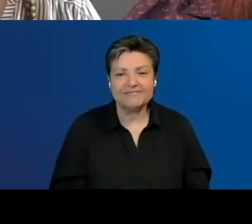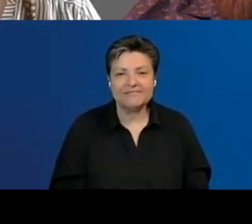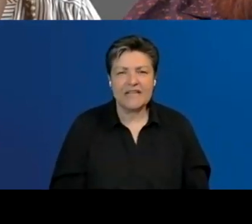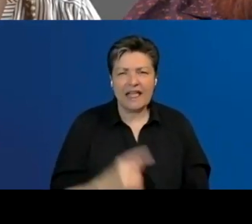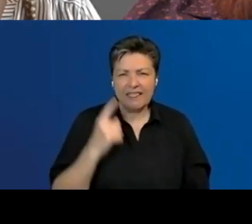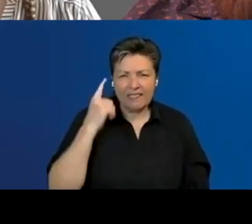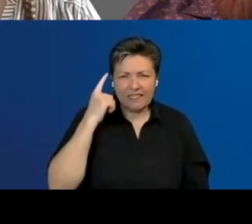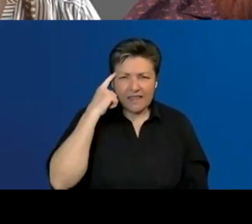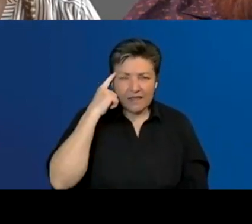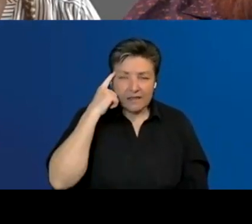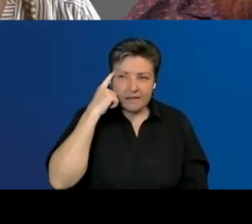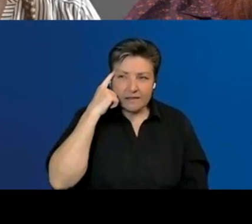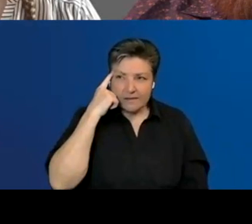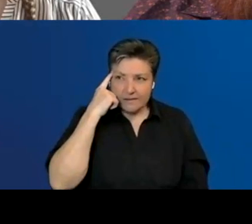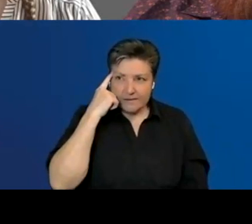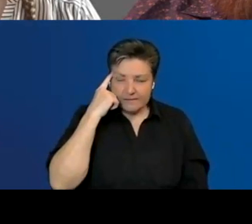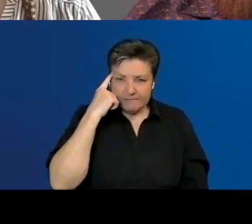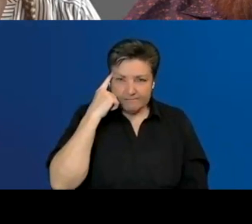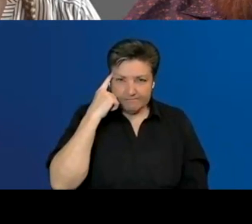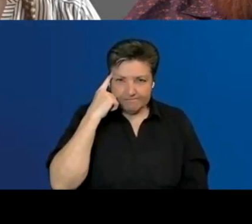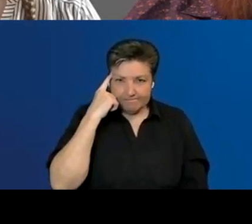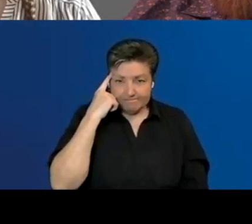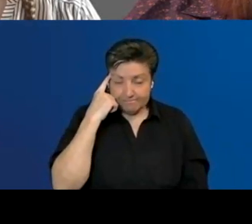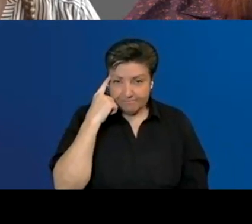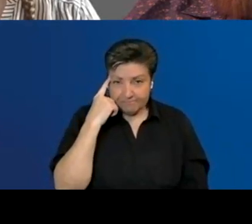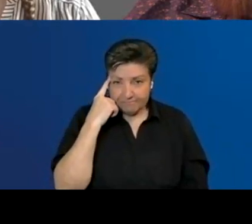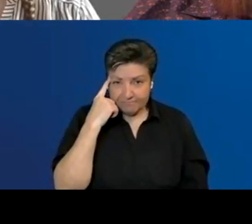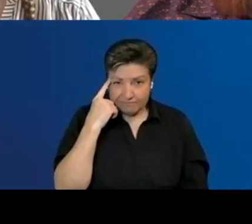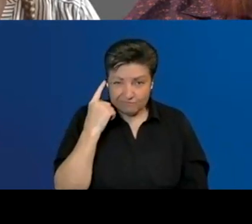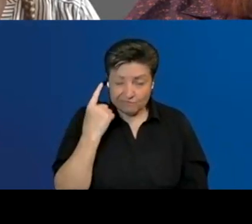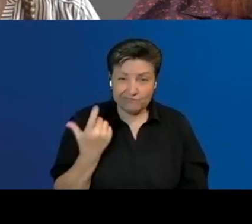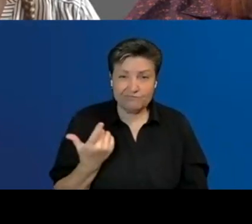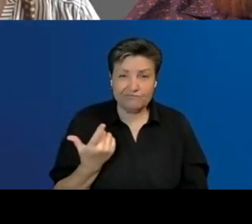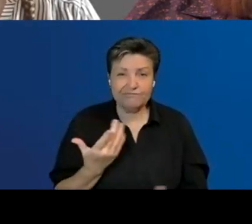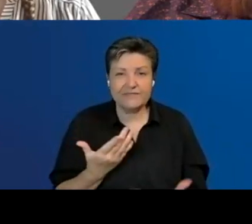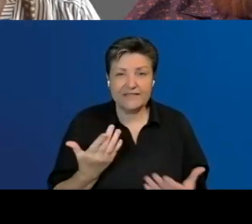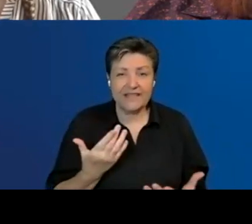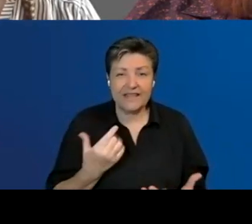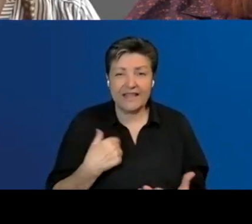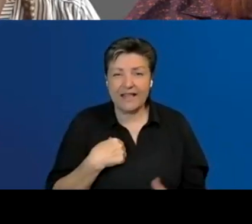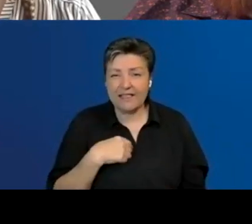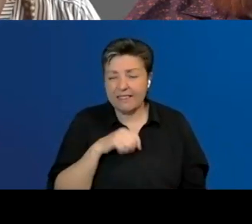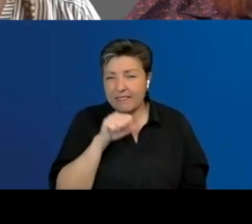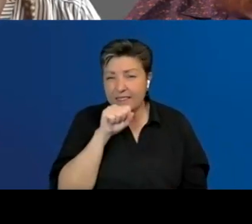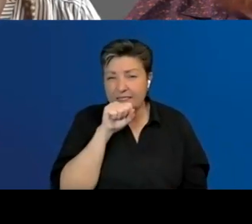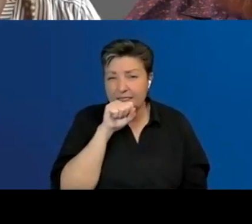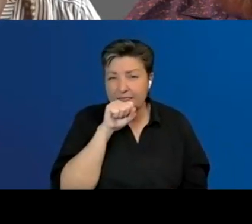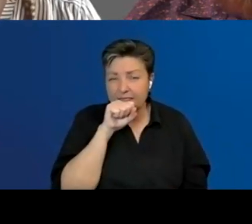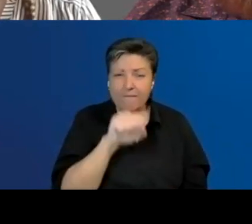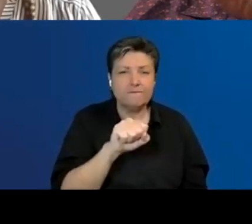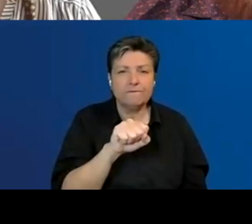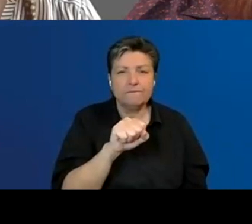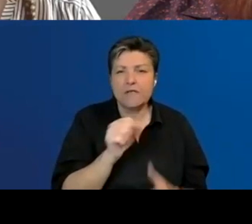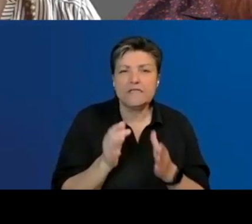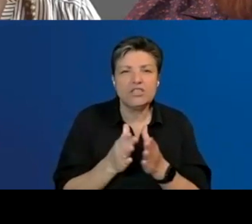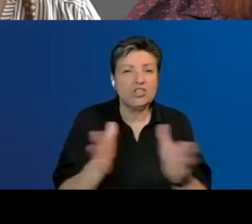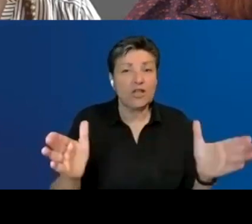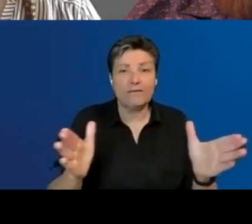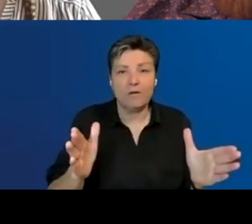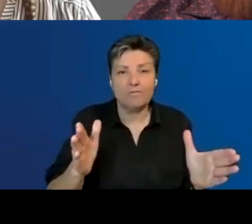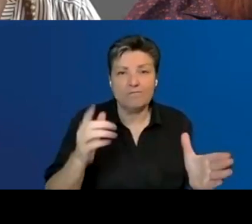think the thing that I love just in general in my